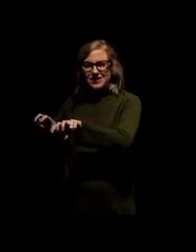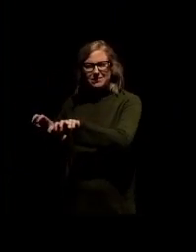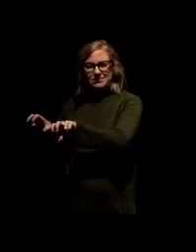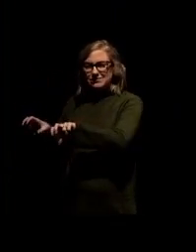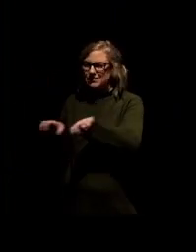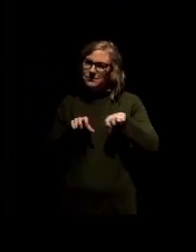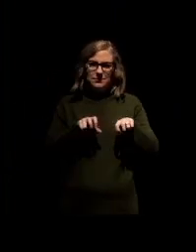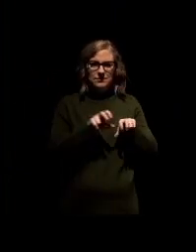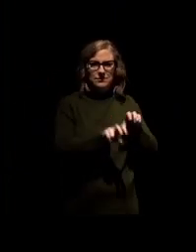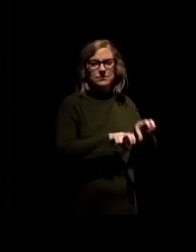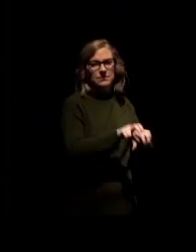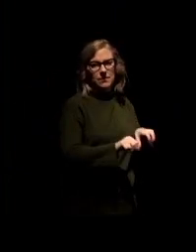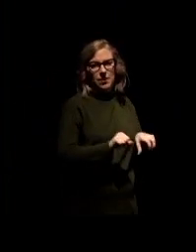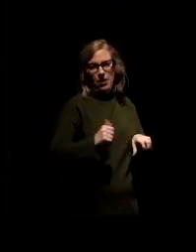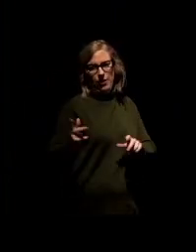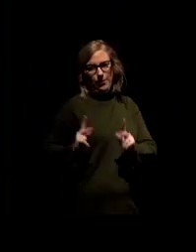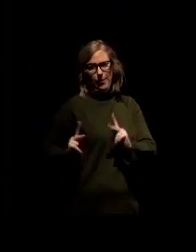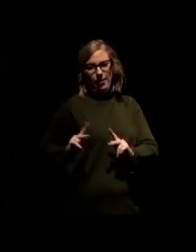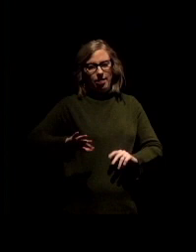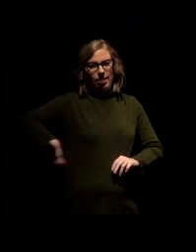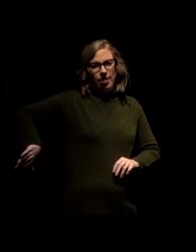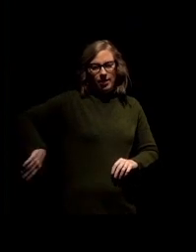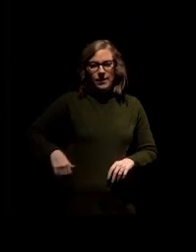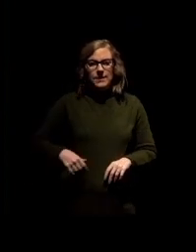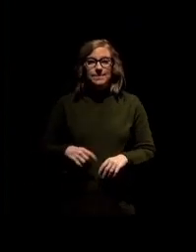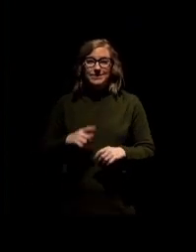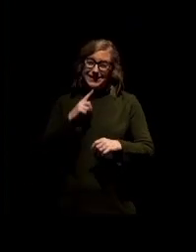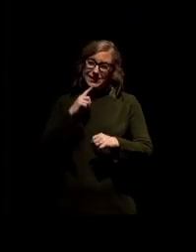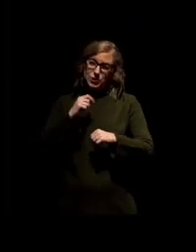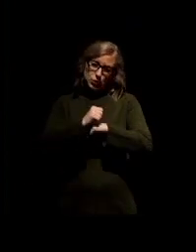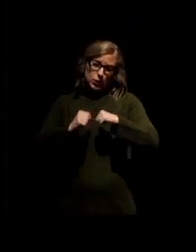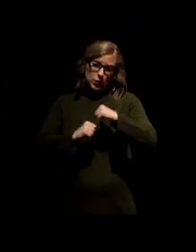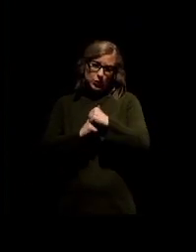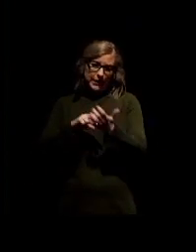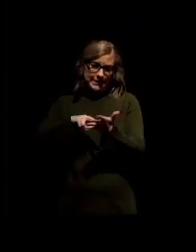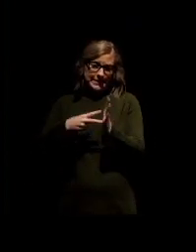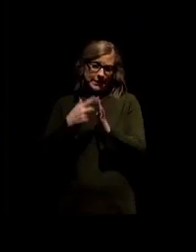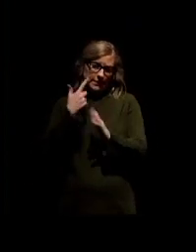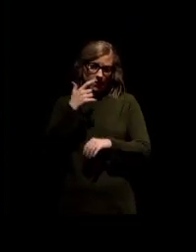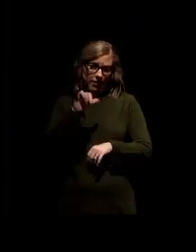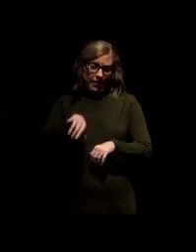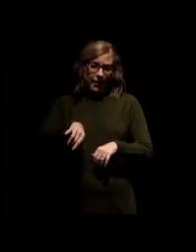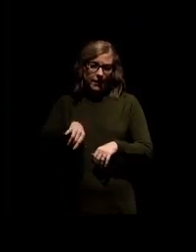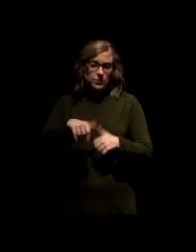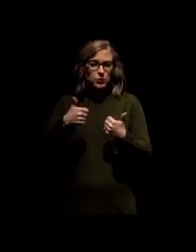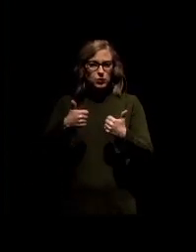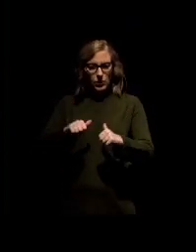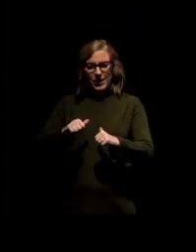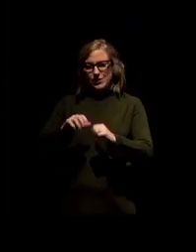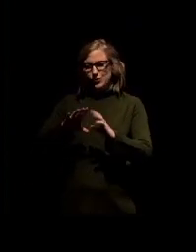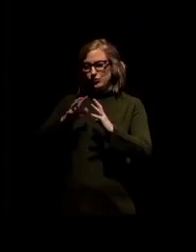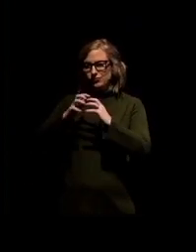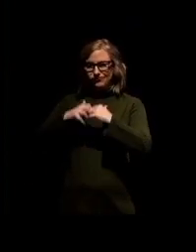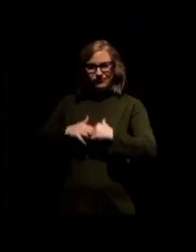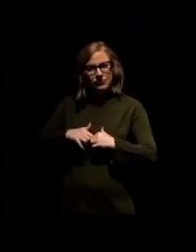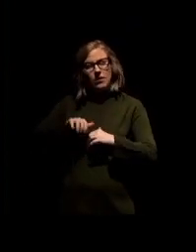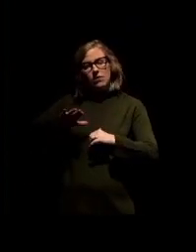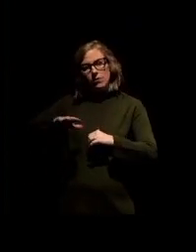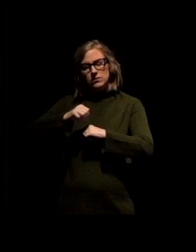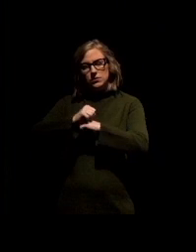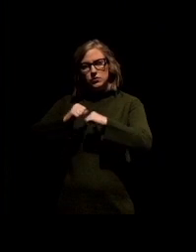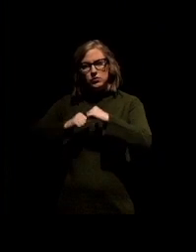marginalized. Structurally, they're intended to be done that way. So dismantling those structures within systems is really